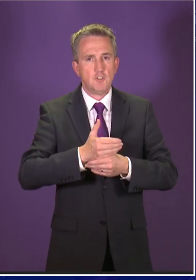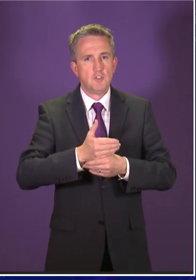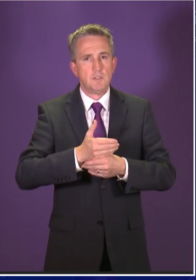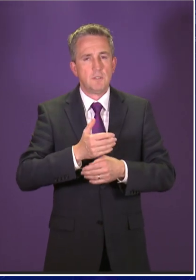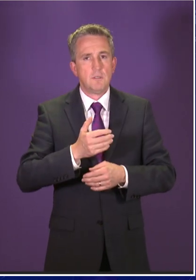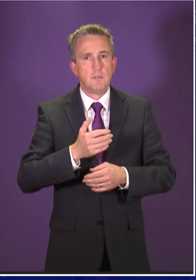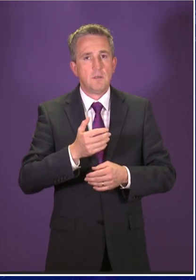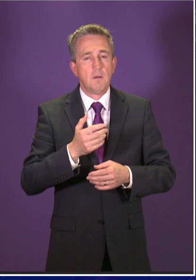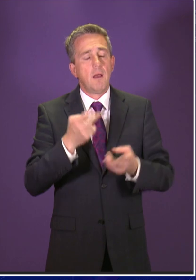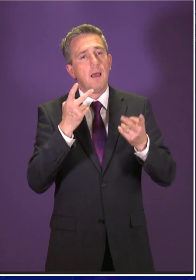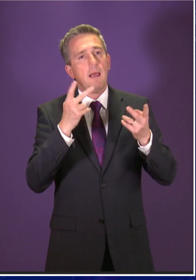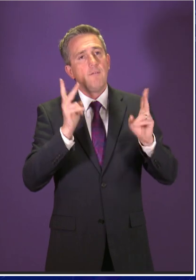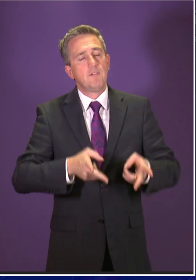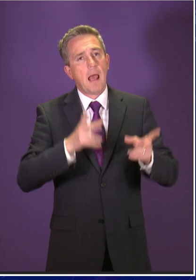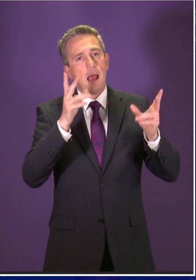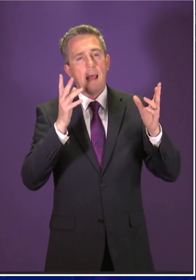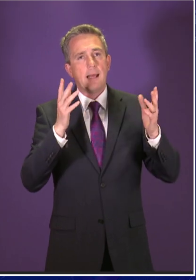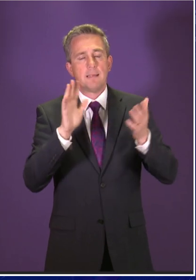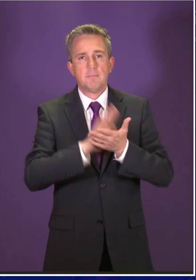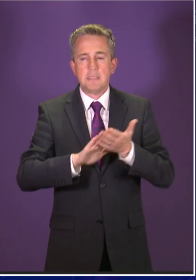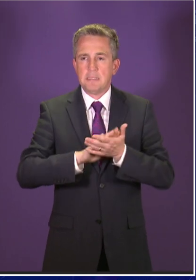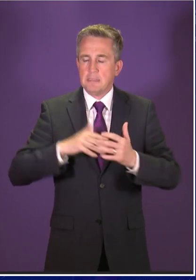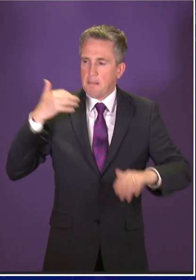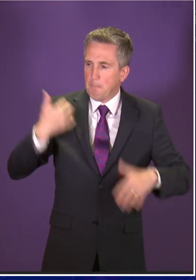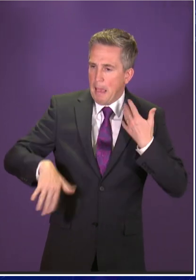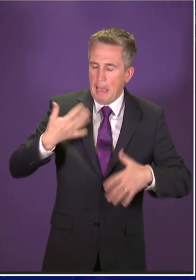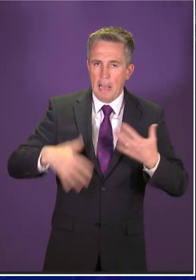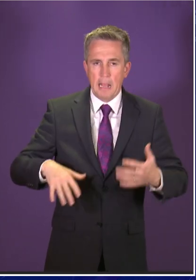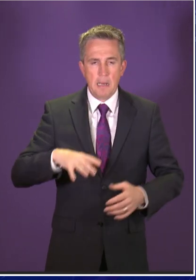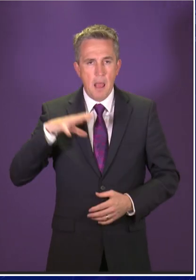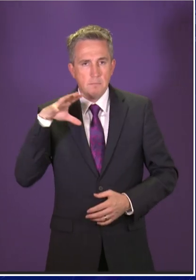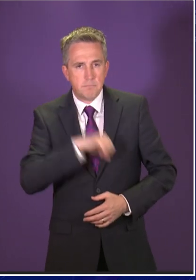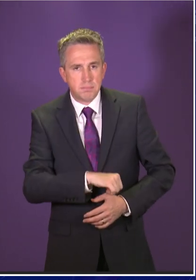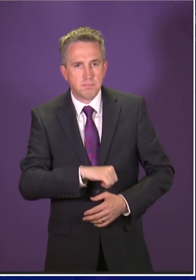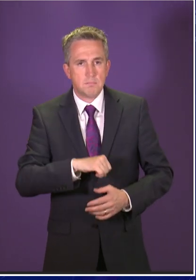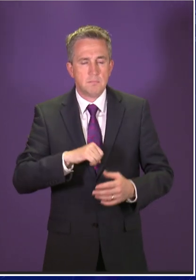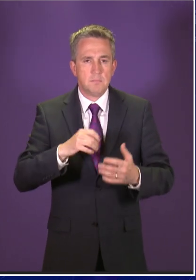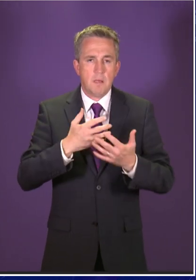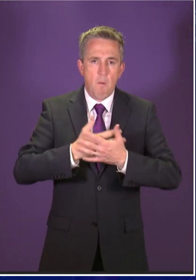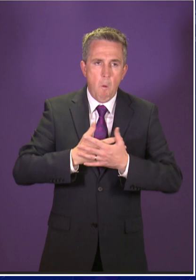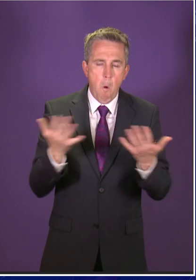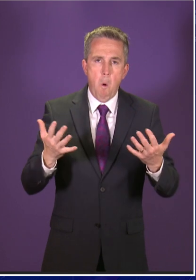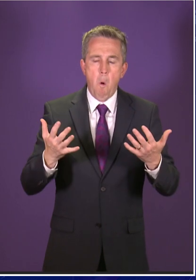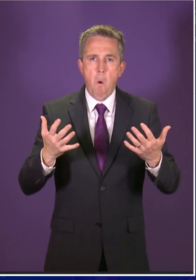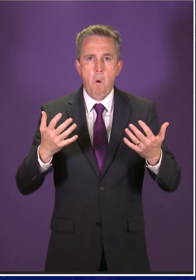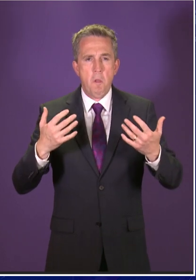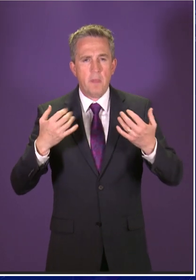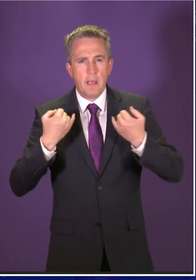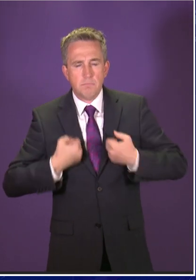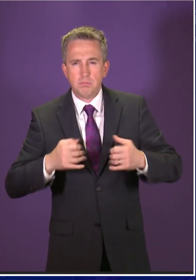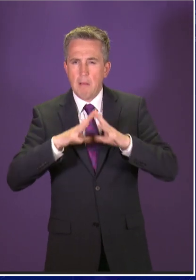And by a sleep to say we end the heartache and the thousand natural shocks that flesh is heir